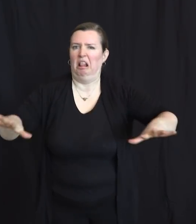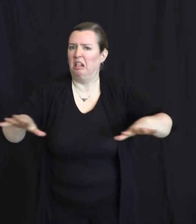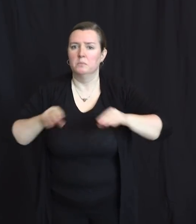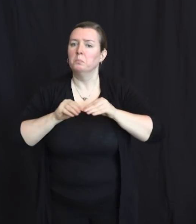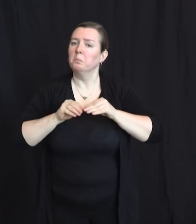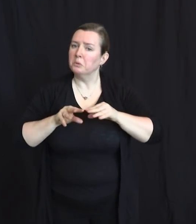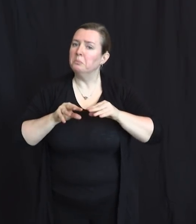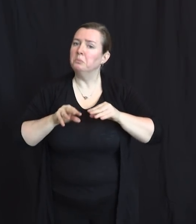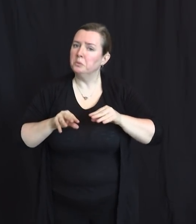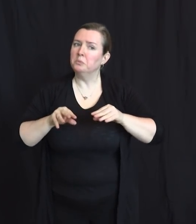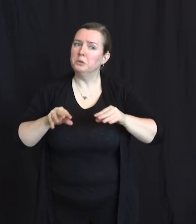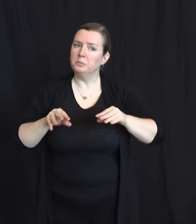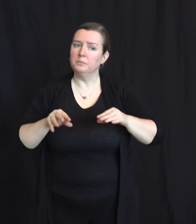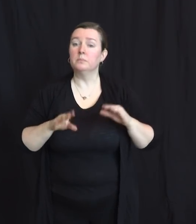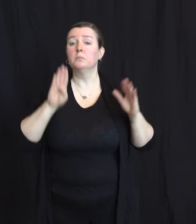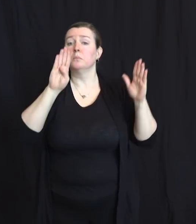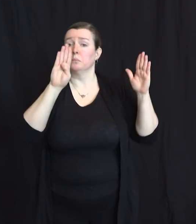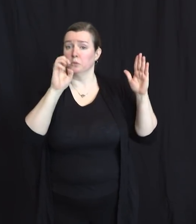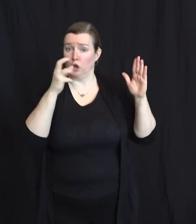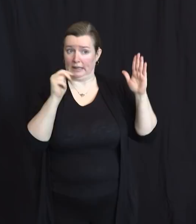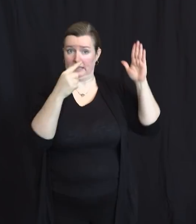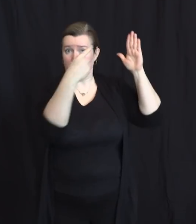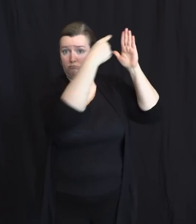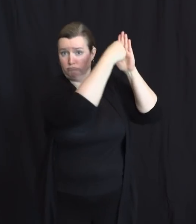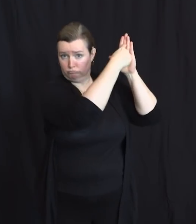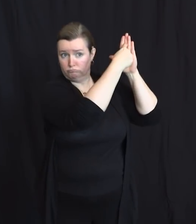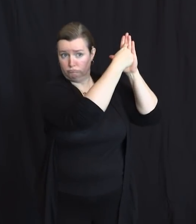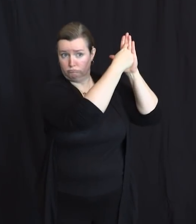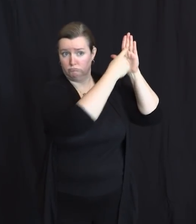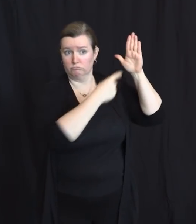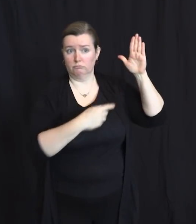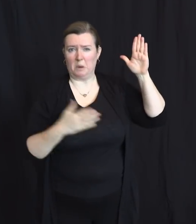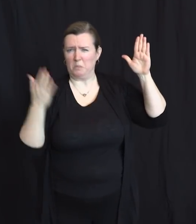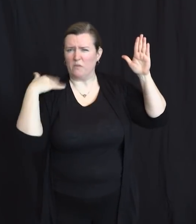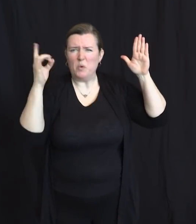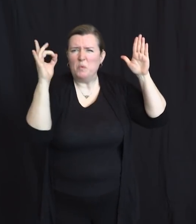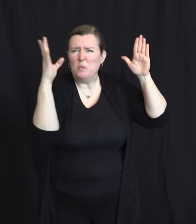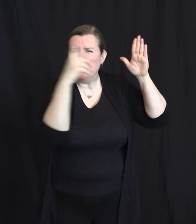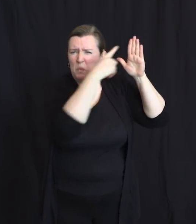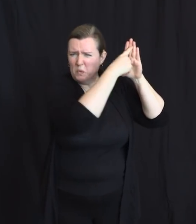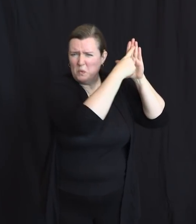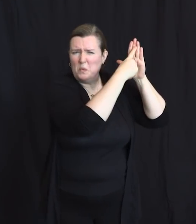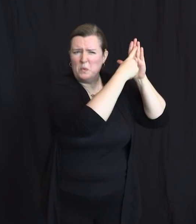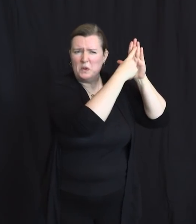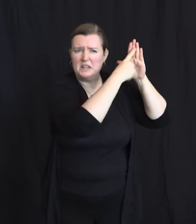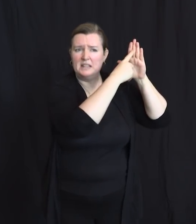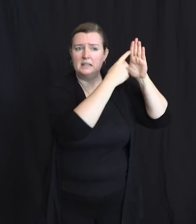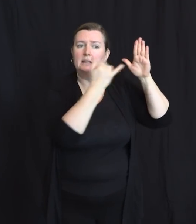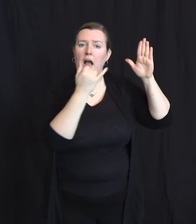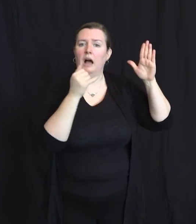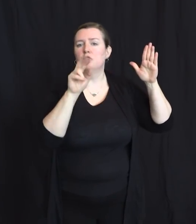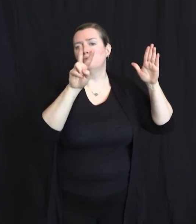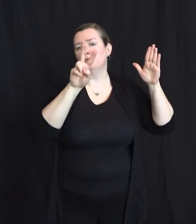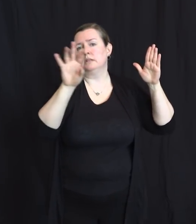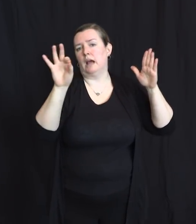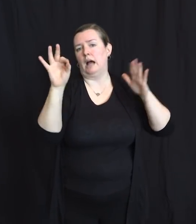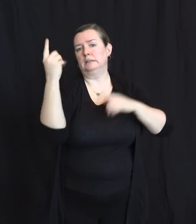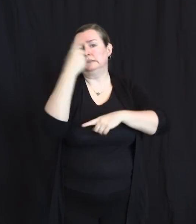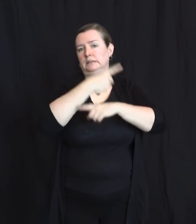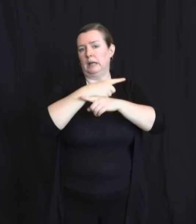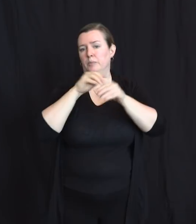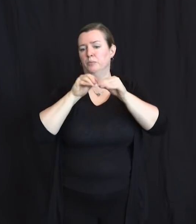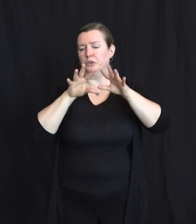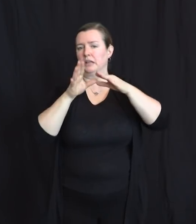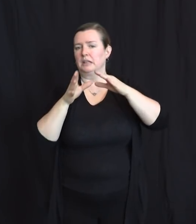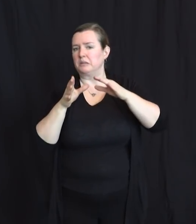at Bergen County, which is where ground zero was, 29 days. So you're starting to see lengthening, and that's